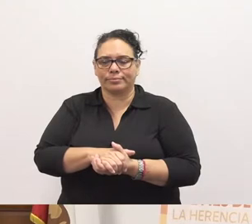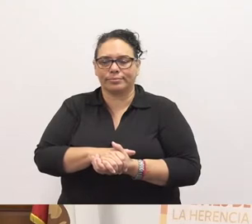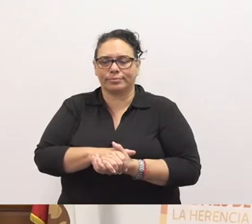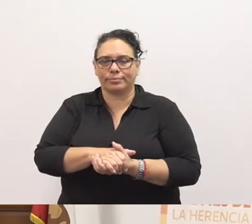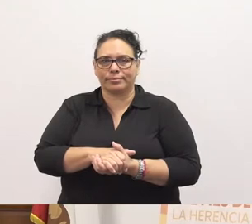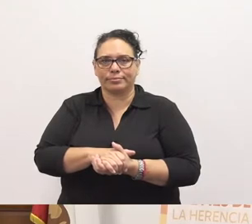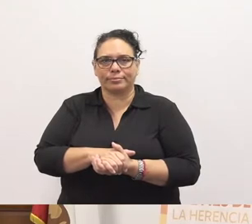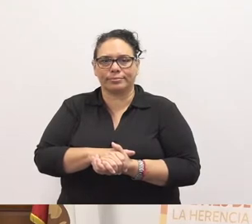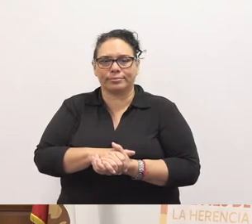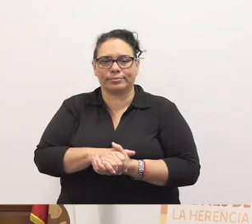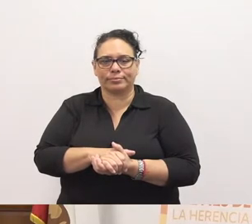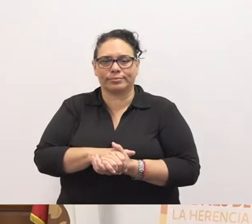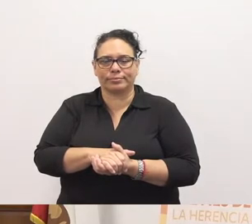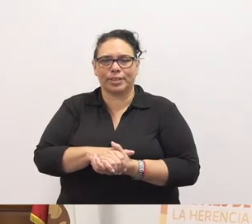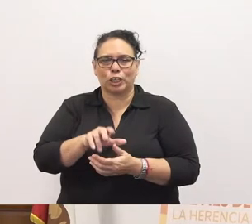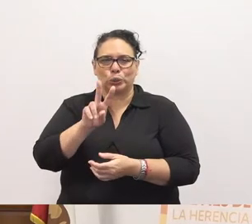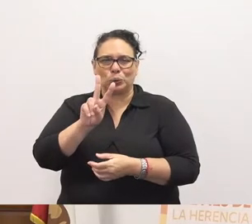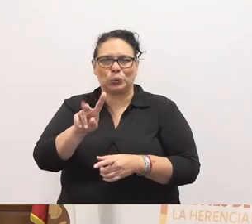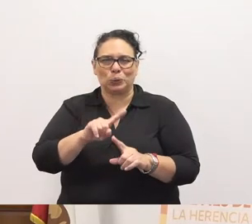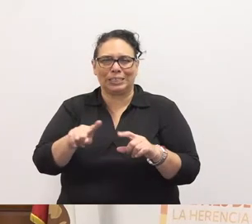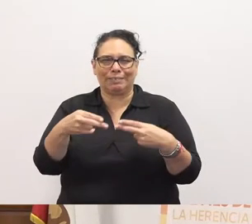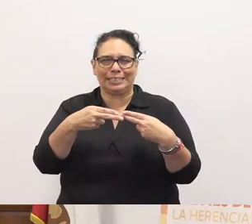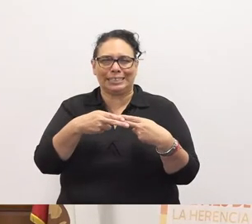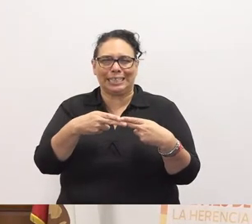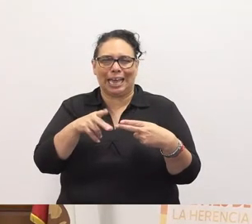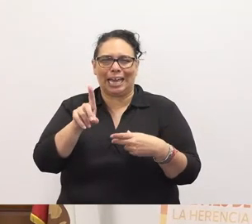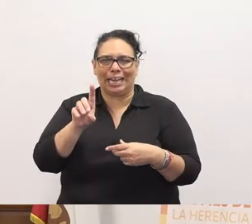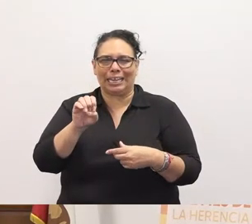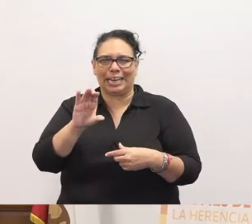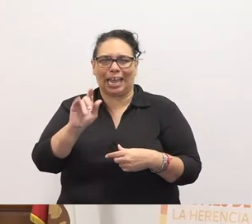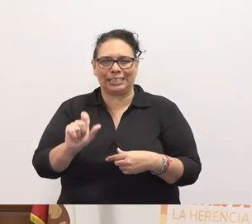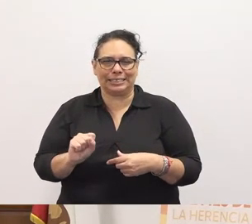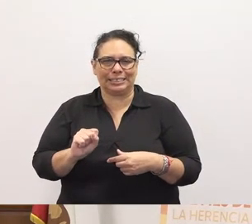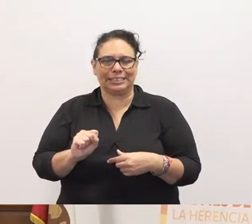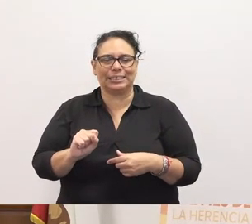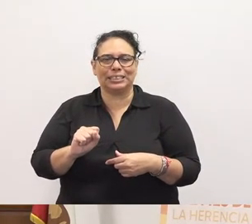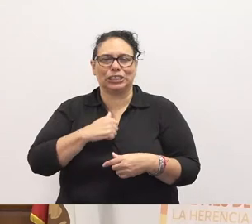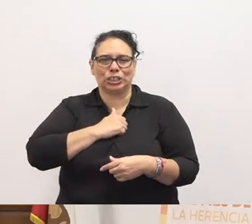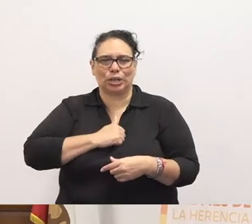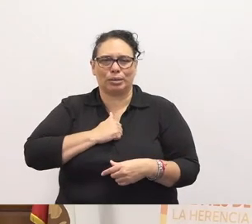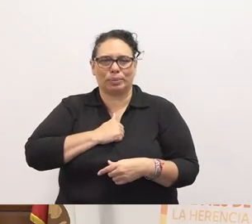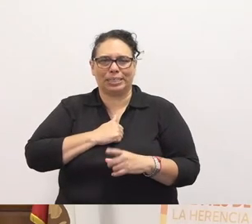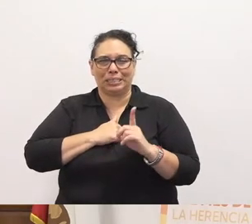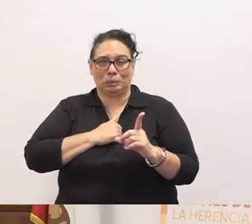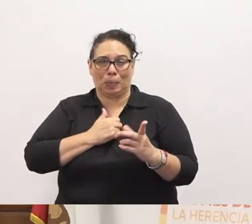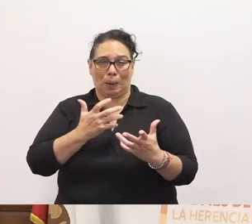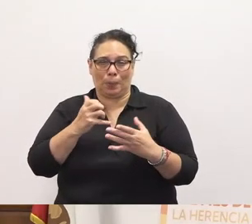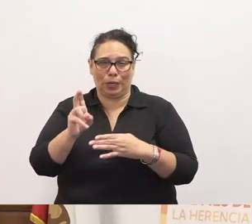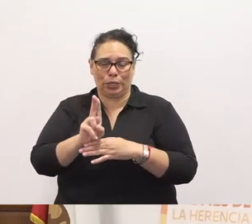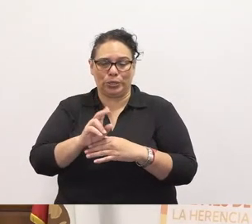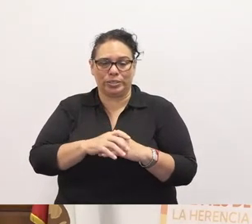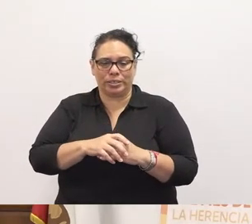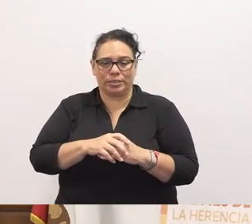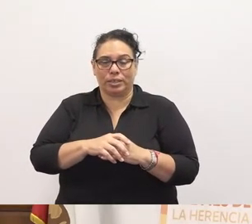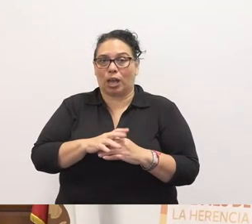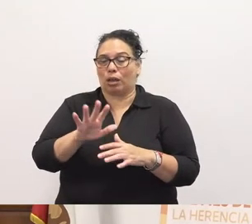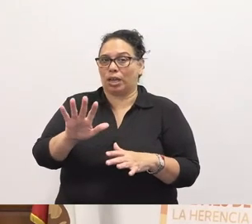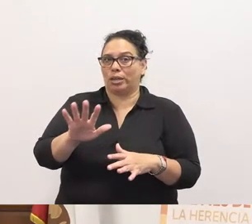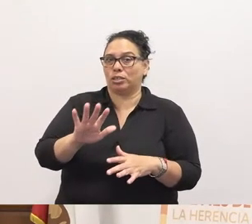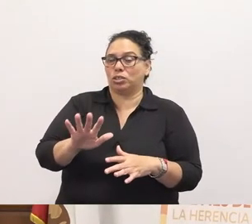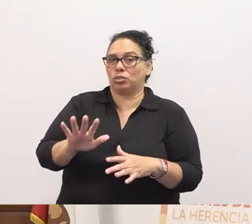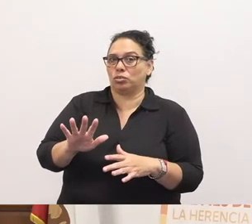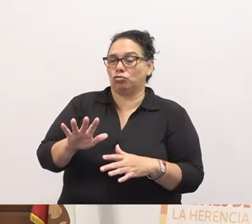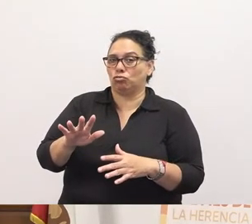So there was two different slide decks, sorry. But this is actually the slide deck I want to use. And just for